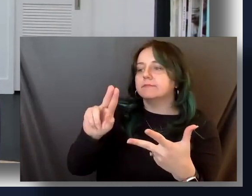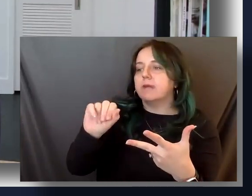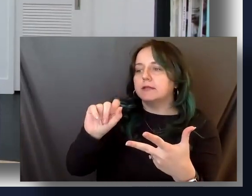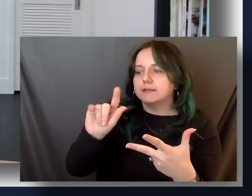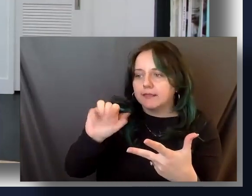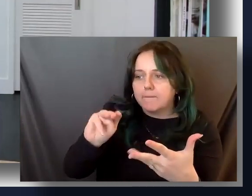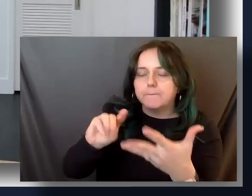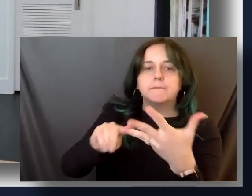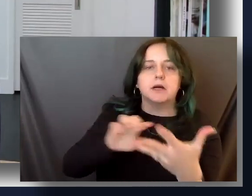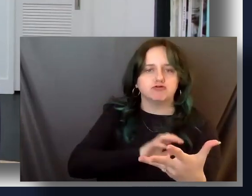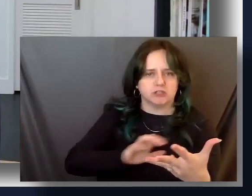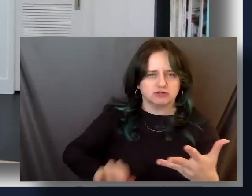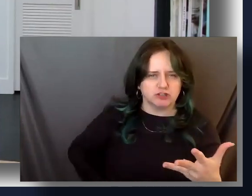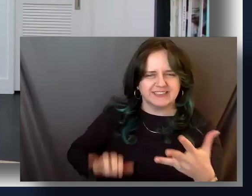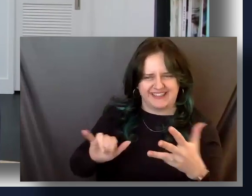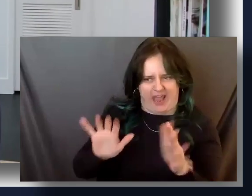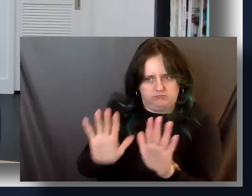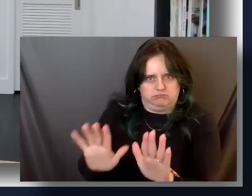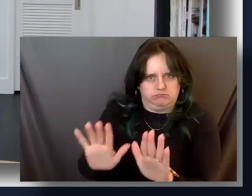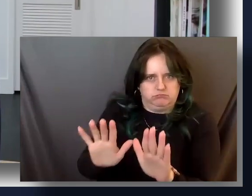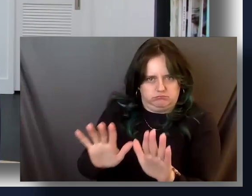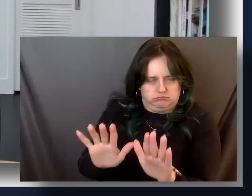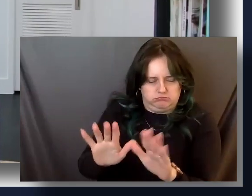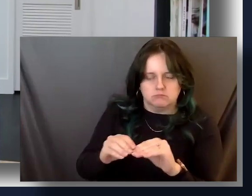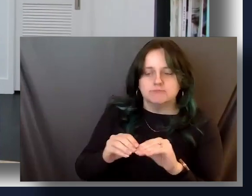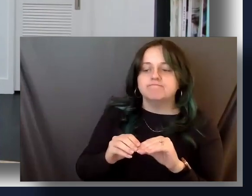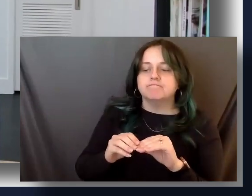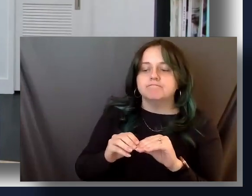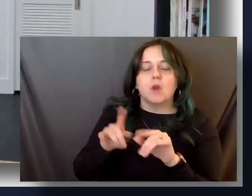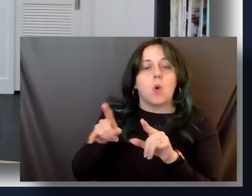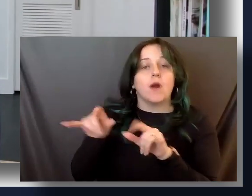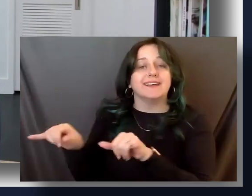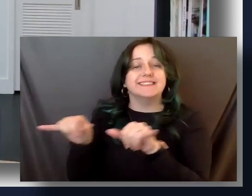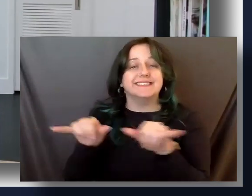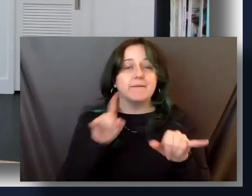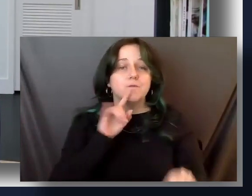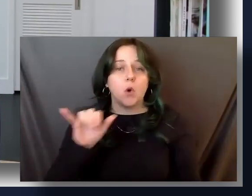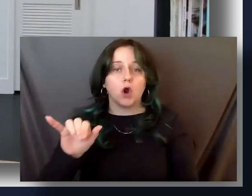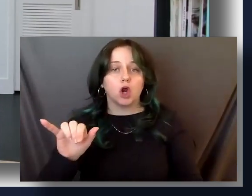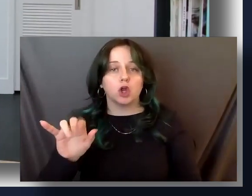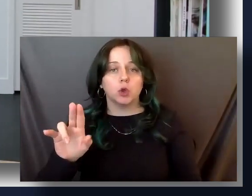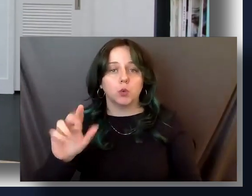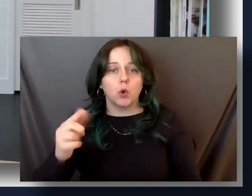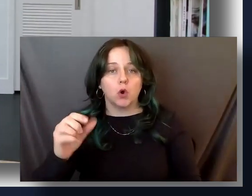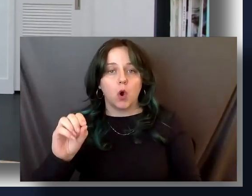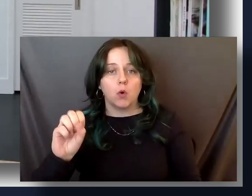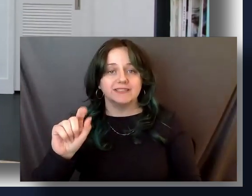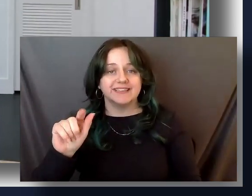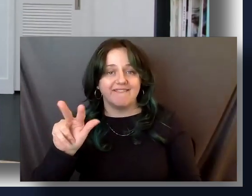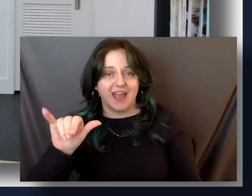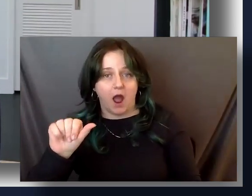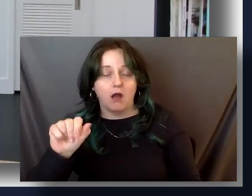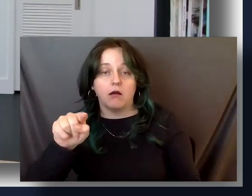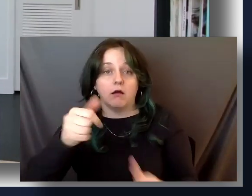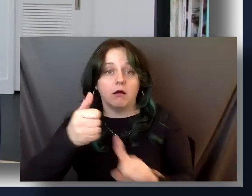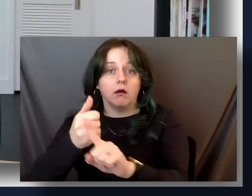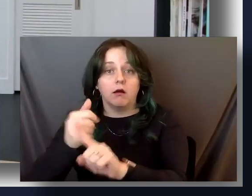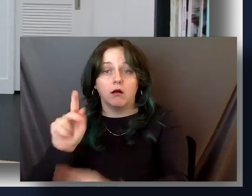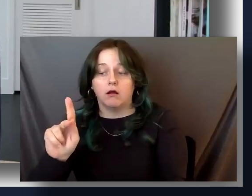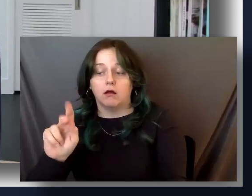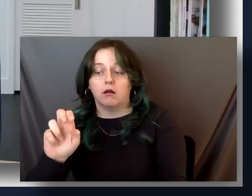or Christians, or to bring it, top of mind to what we saw in Yugoslavia, whether it's Serb